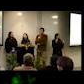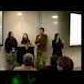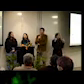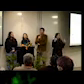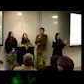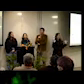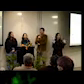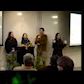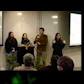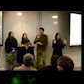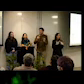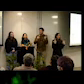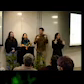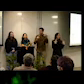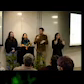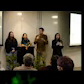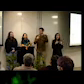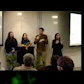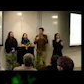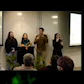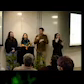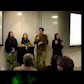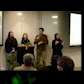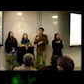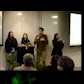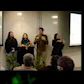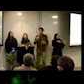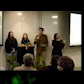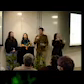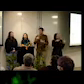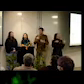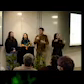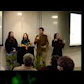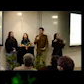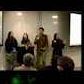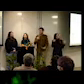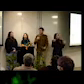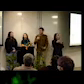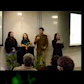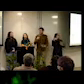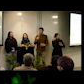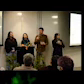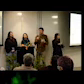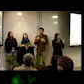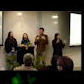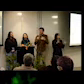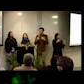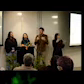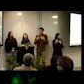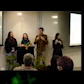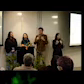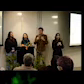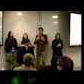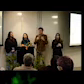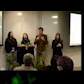up. And when you're having these nice rhythmic brain waves, then you're in what's considered the deepest sleep. The